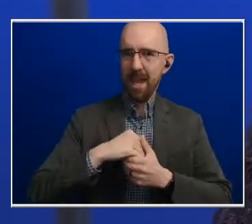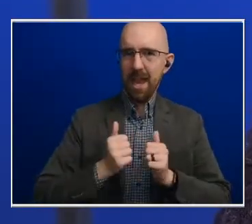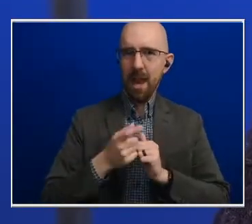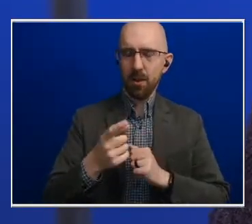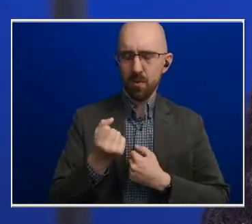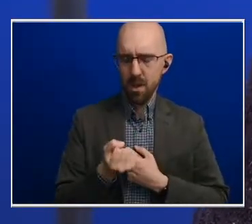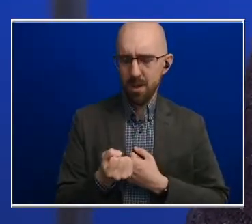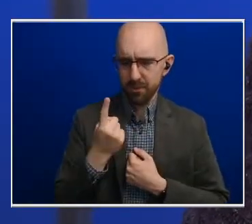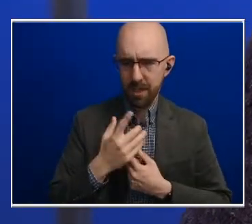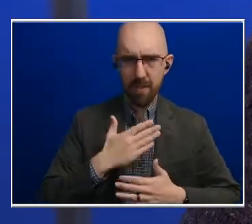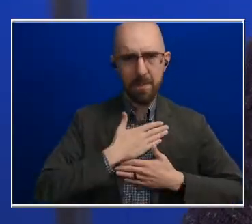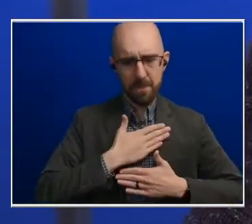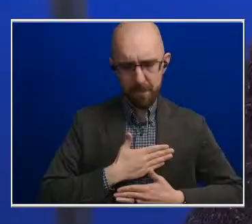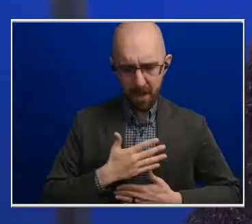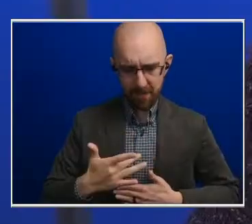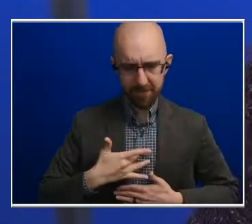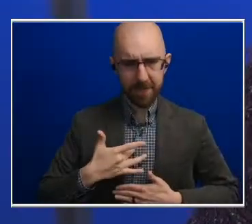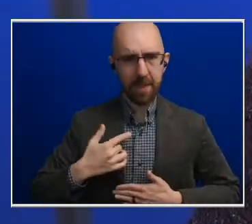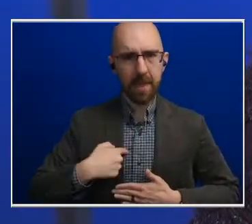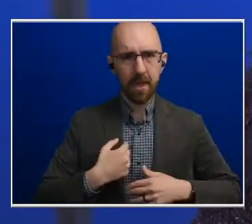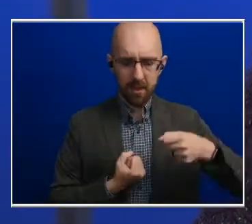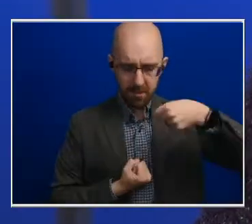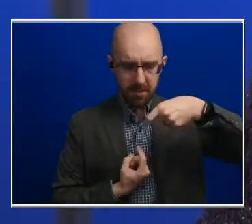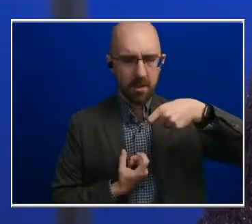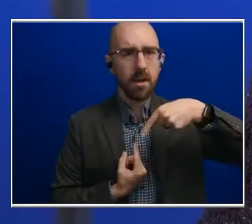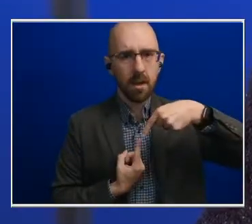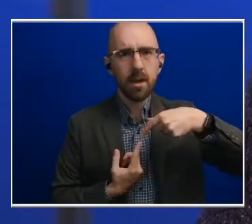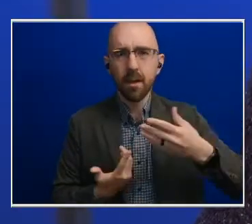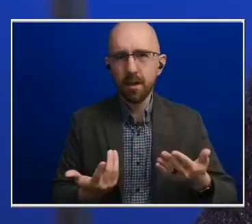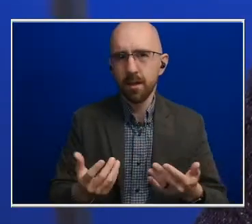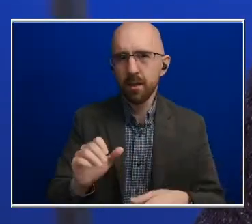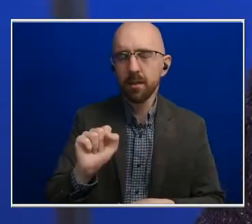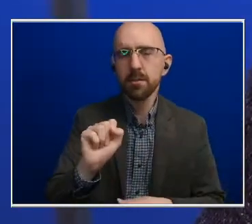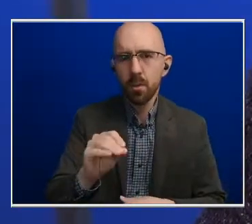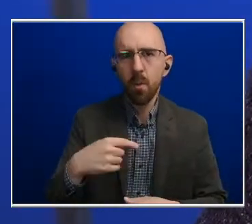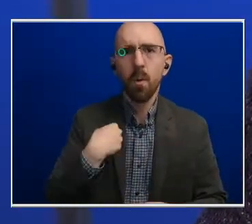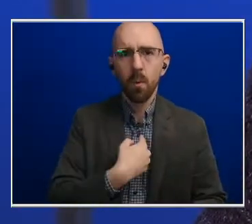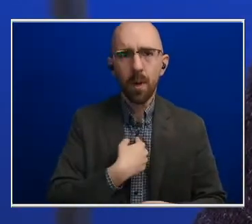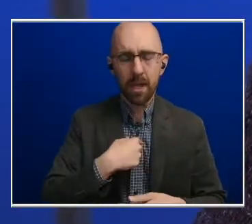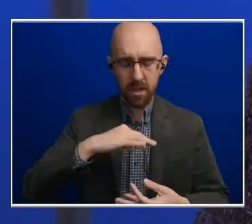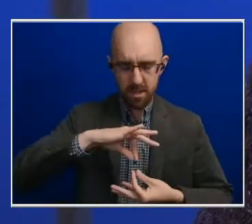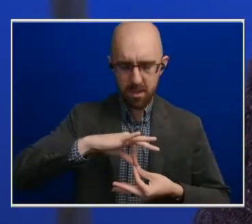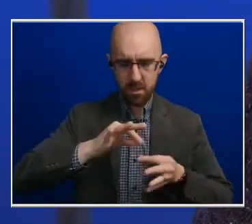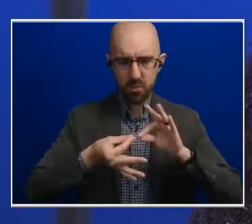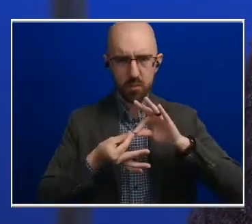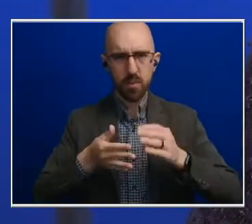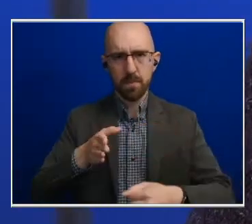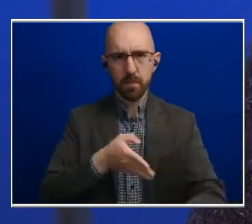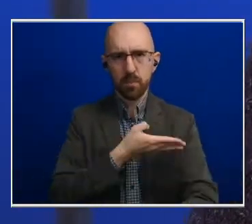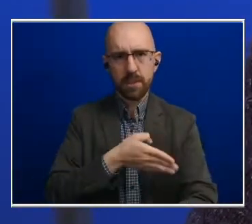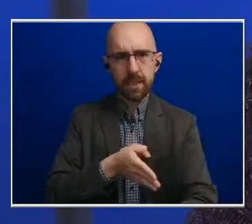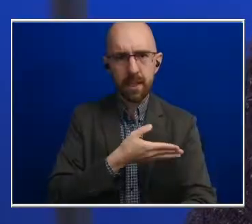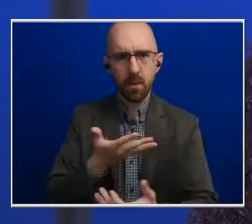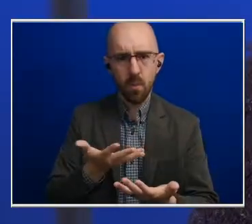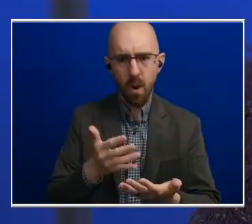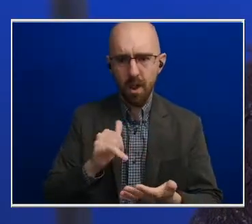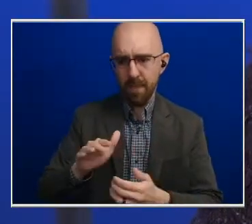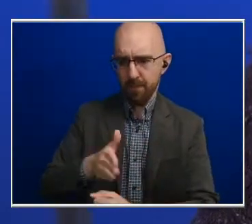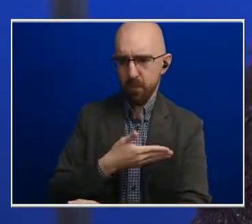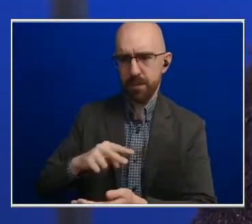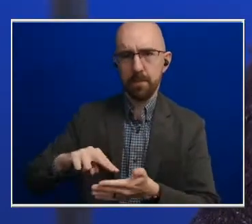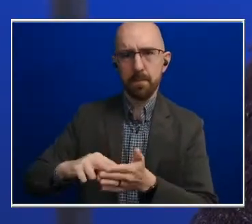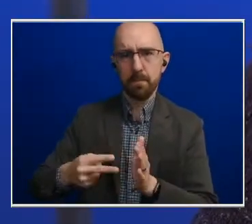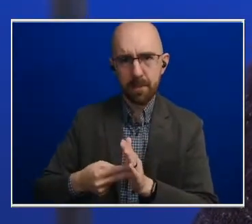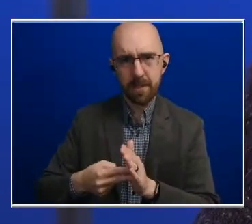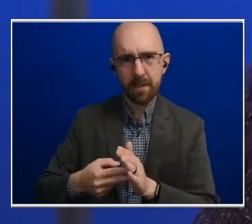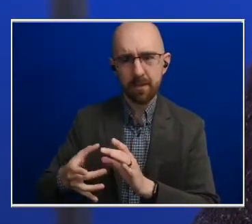body feels. And so we interpret music and what it means in terms of how it makes us